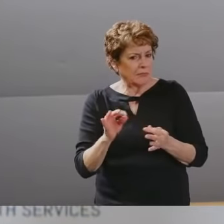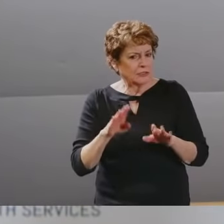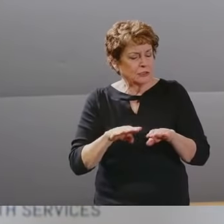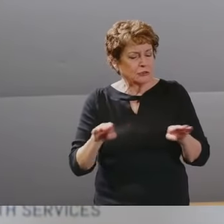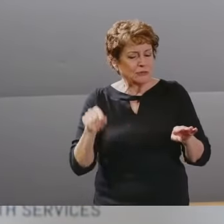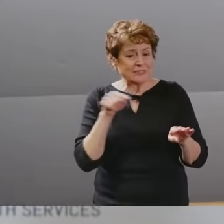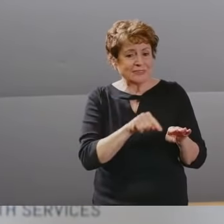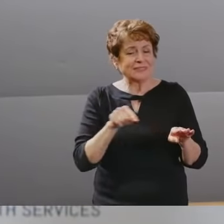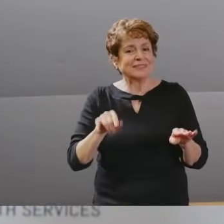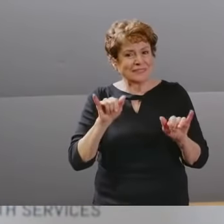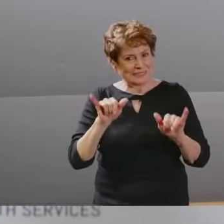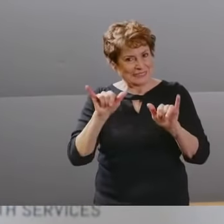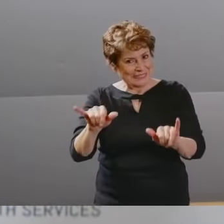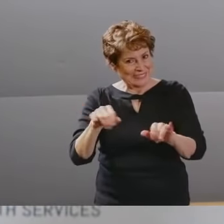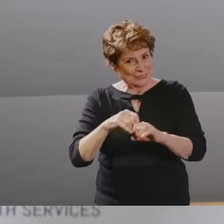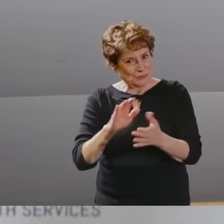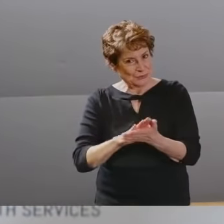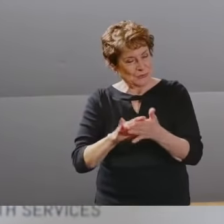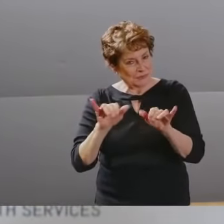in school.